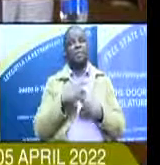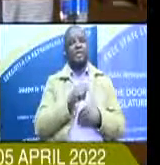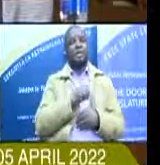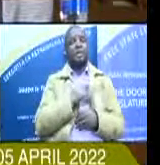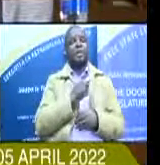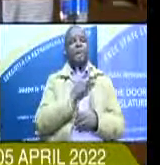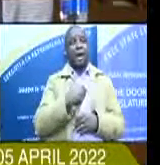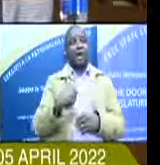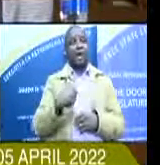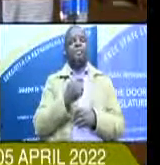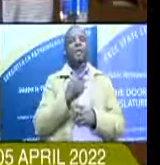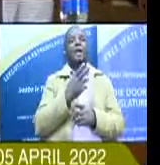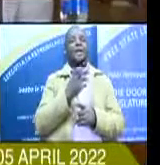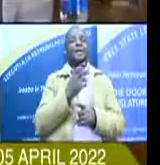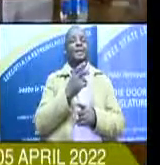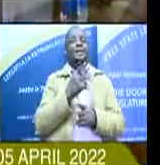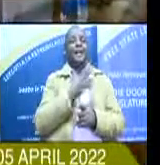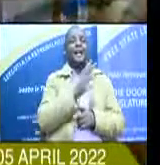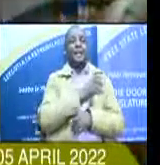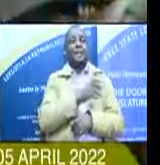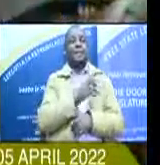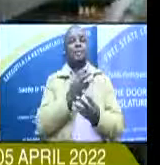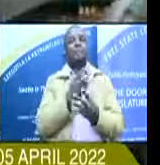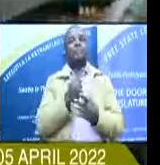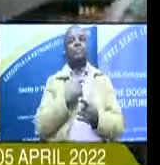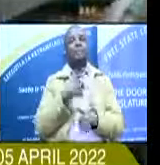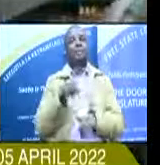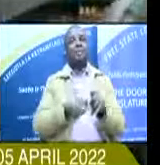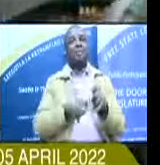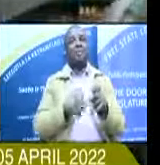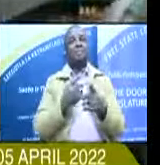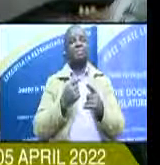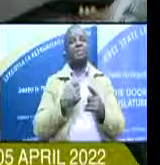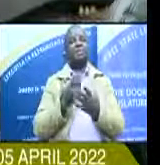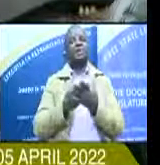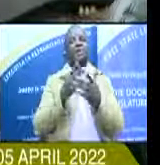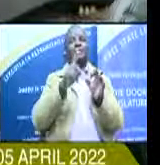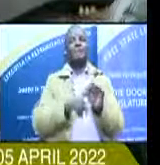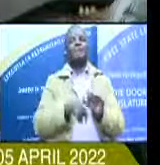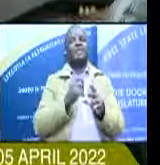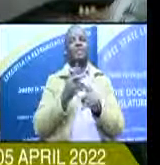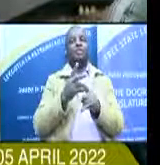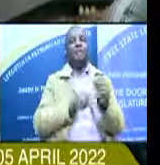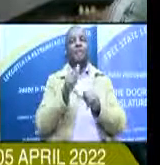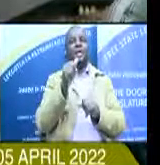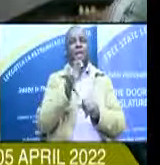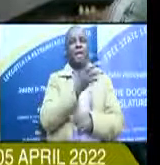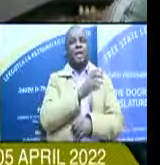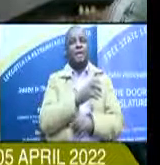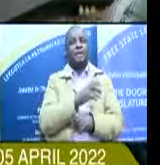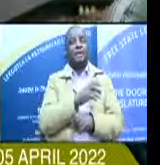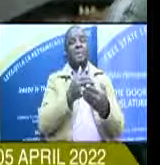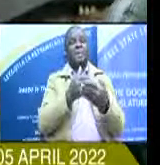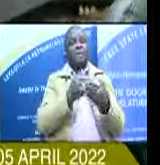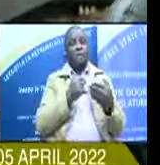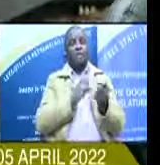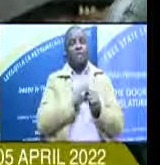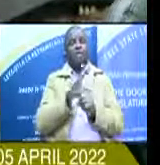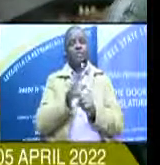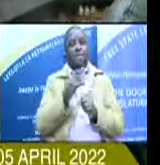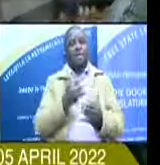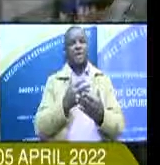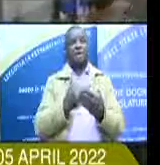PHC facilities do not meet the threshold to be defined as ideal clinics. Prior to COVID-19, we were